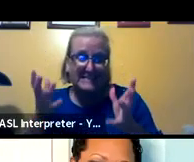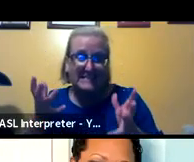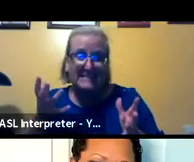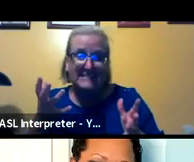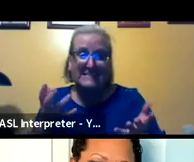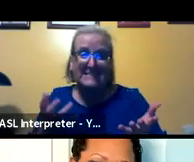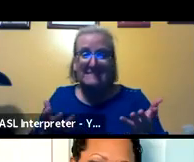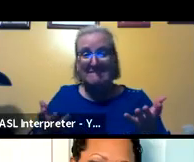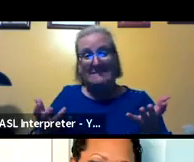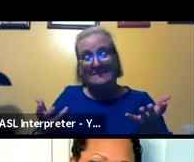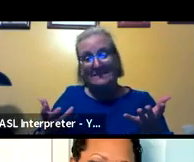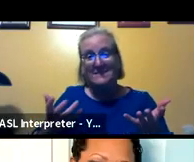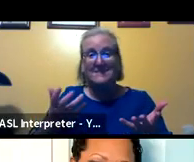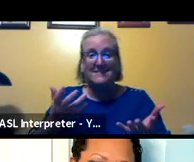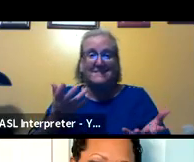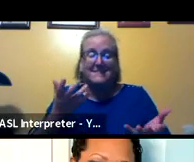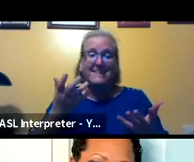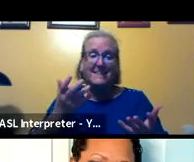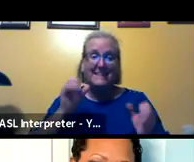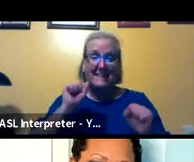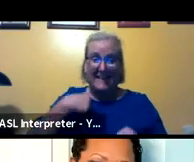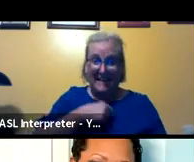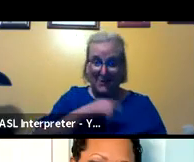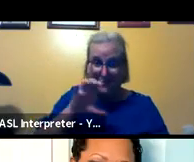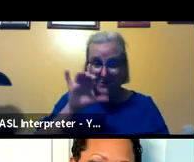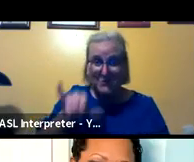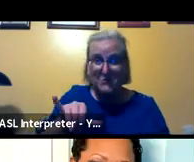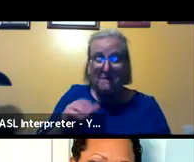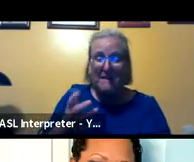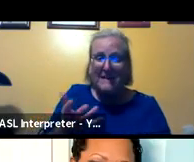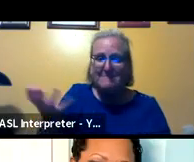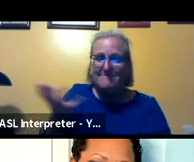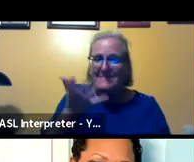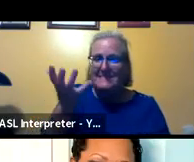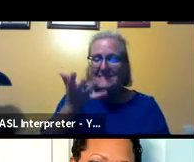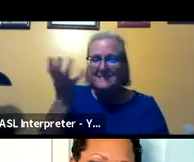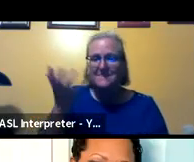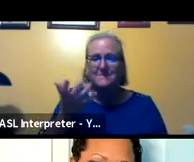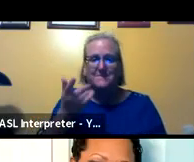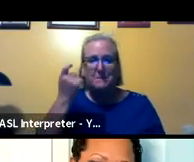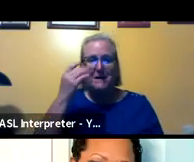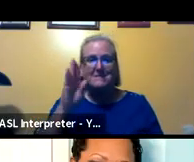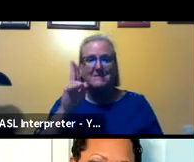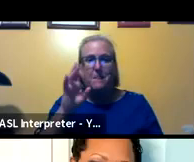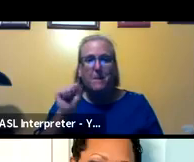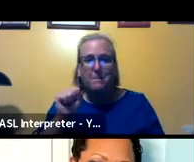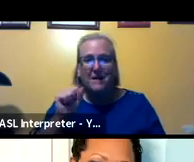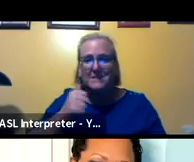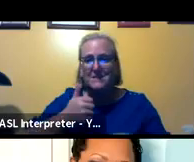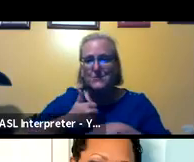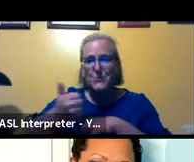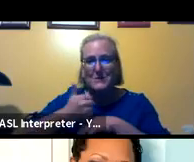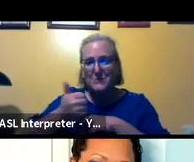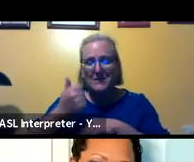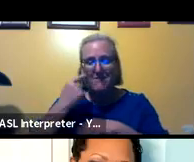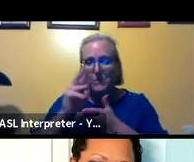maybe we'll get an opportunity to really do that because, we won't have bus transportation, at least for the first 6 weeks.